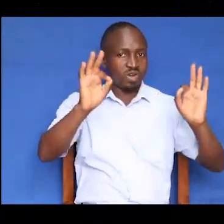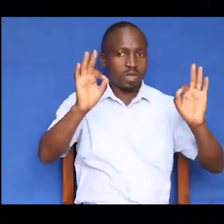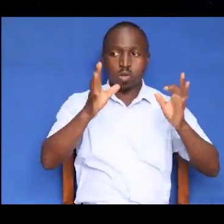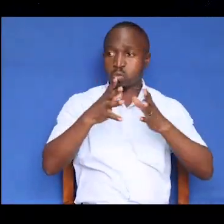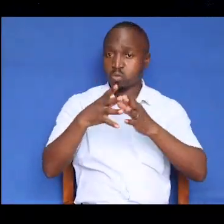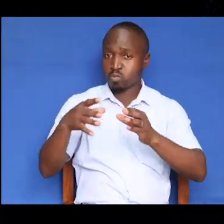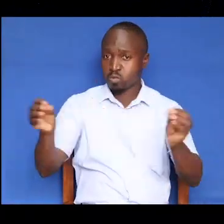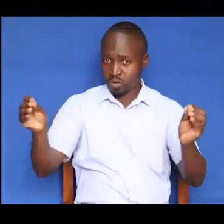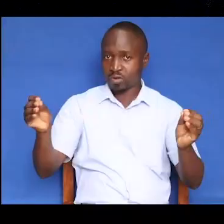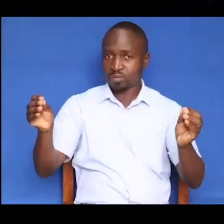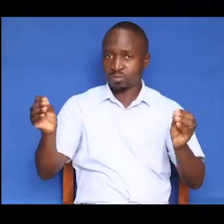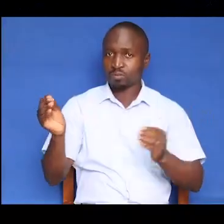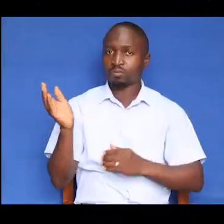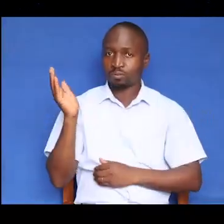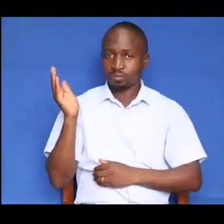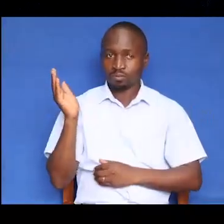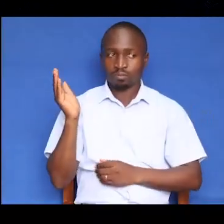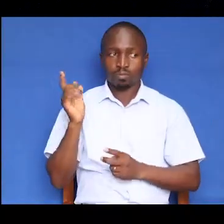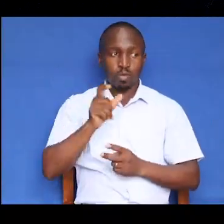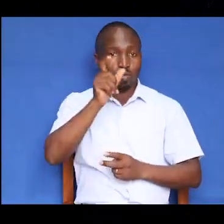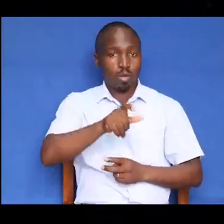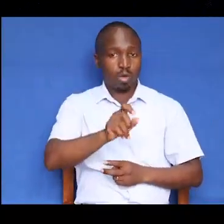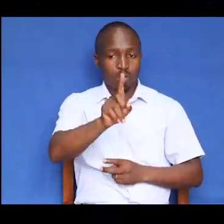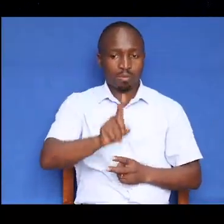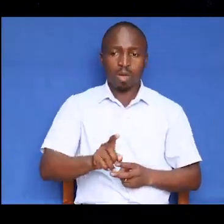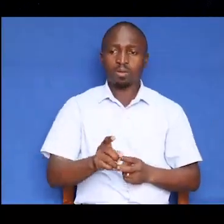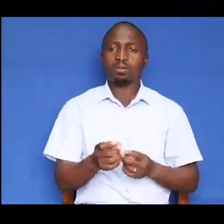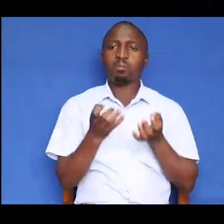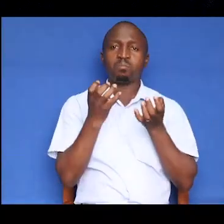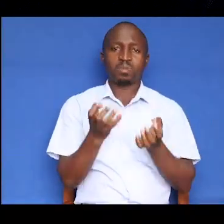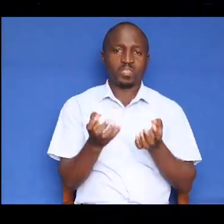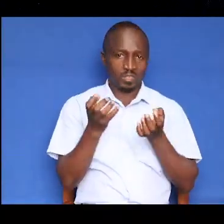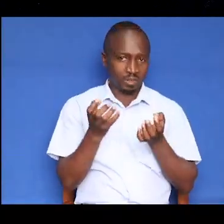and services to poor class,